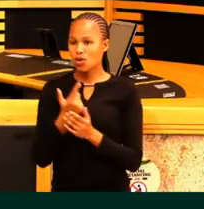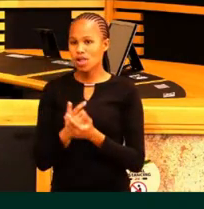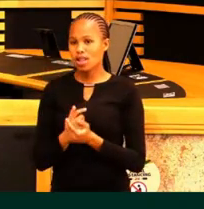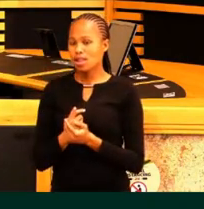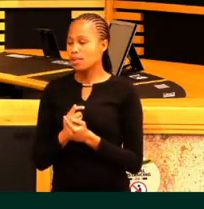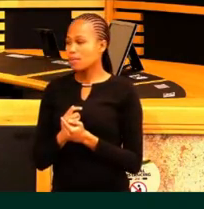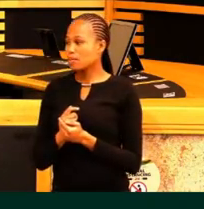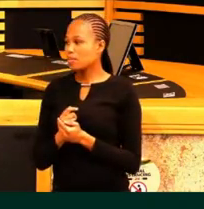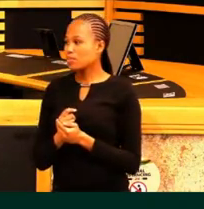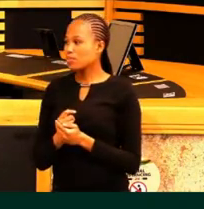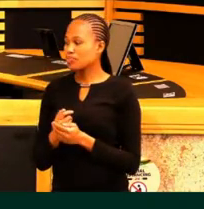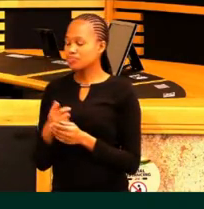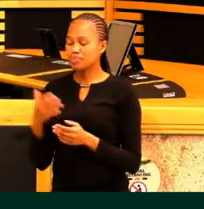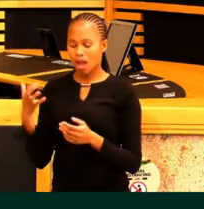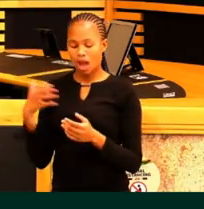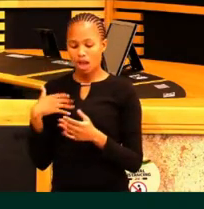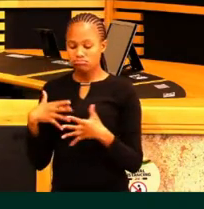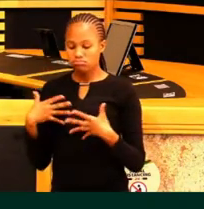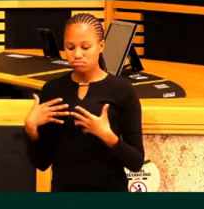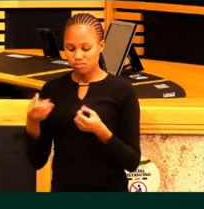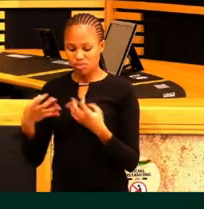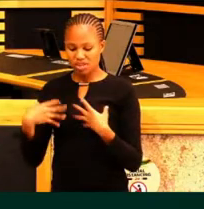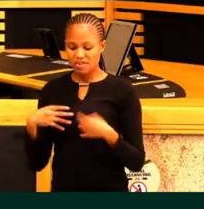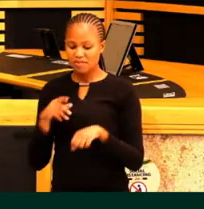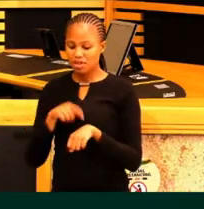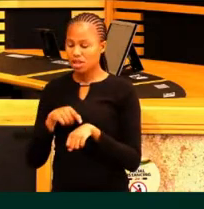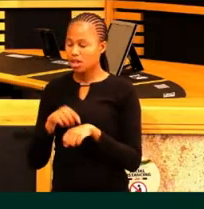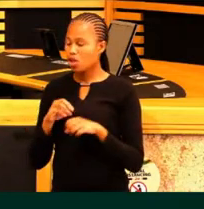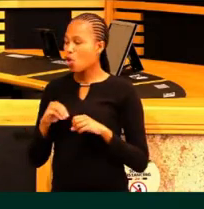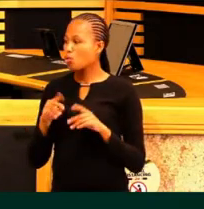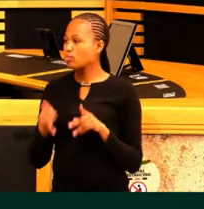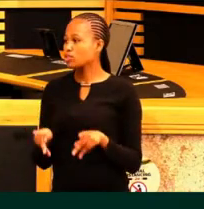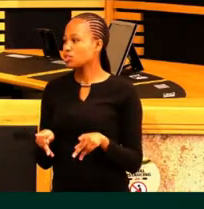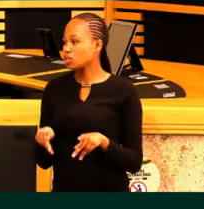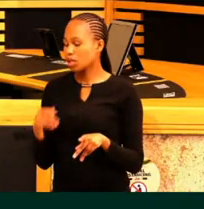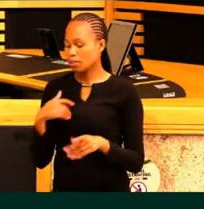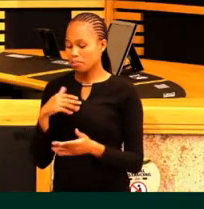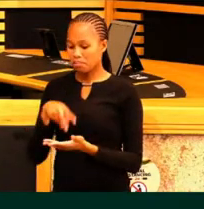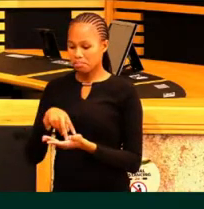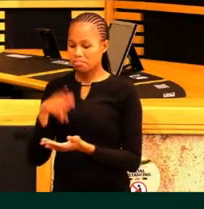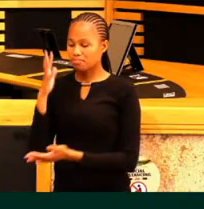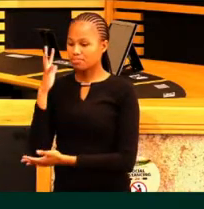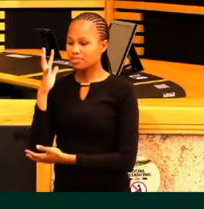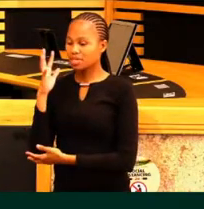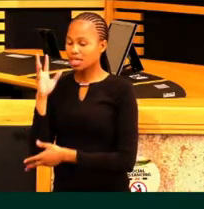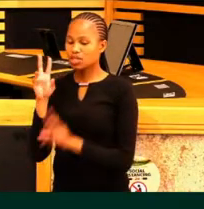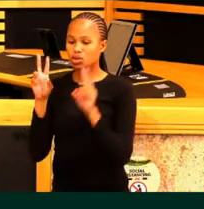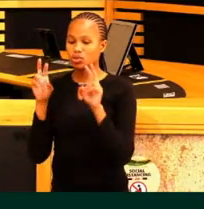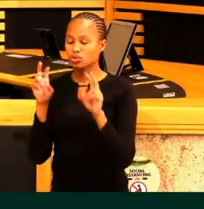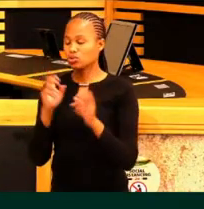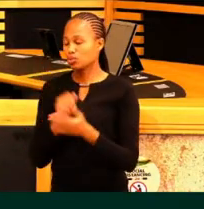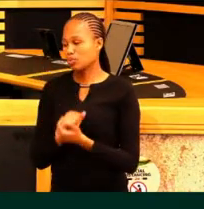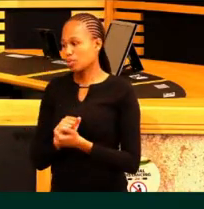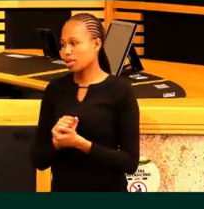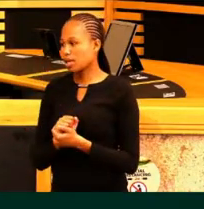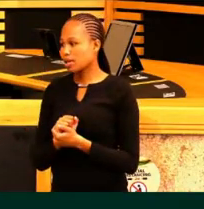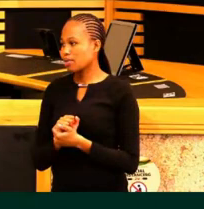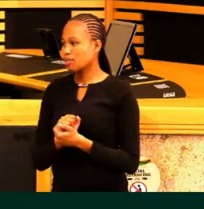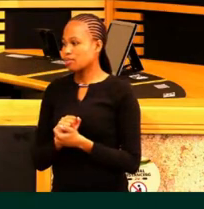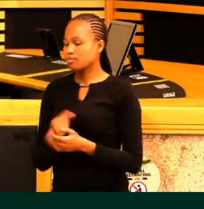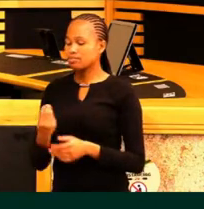honored to be given this opportunity to utintete with topic um